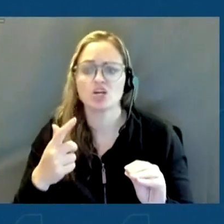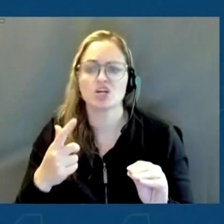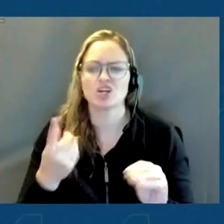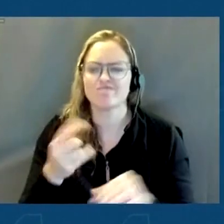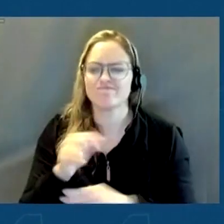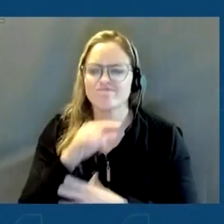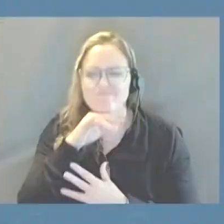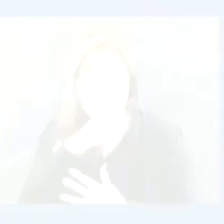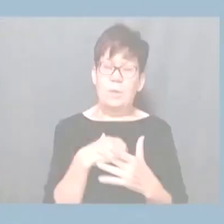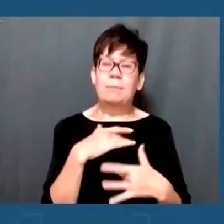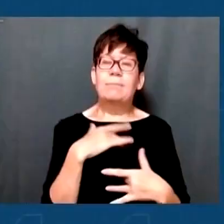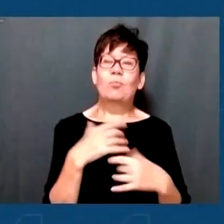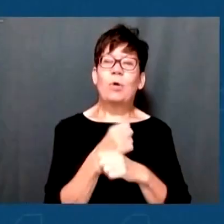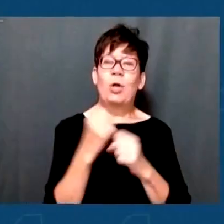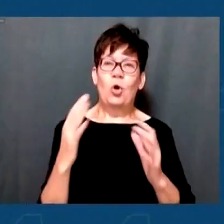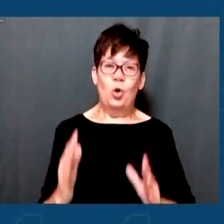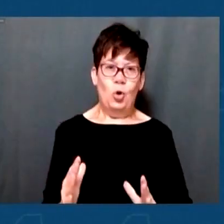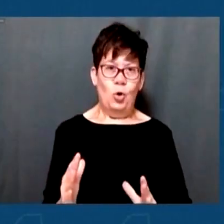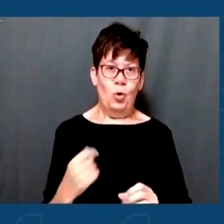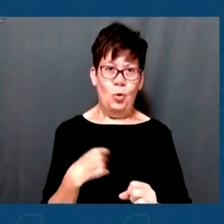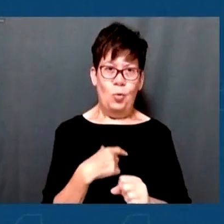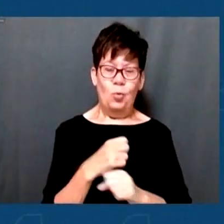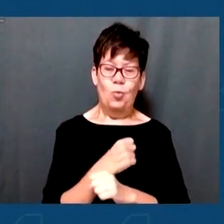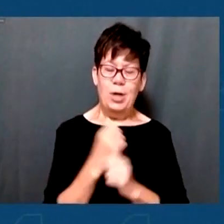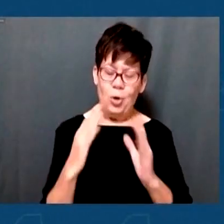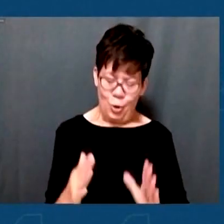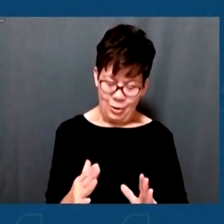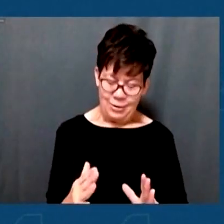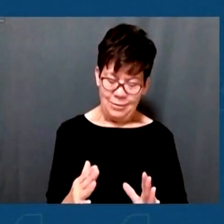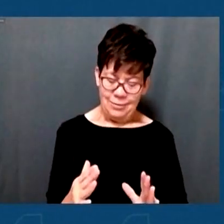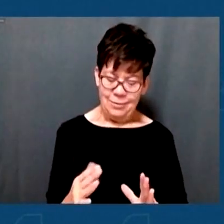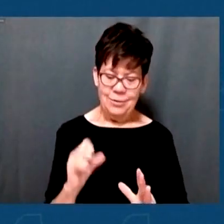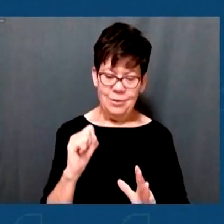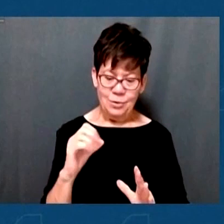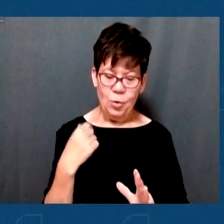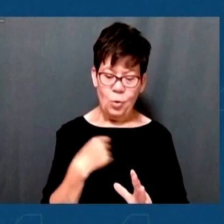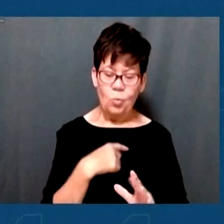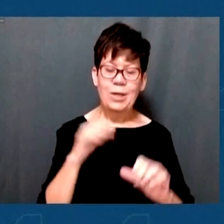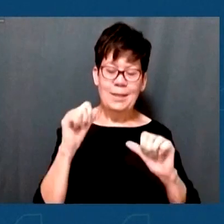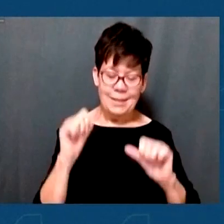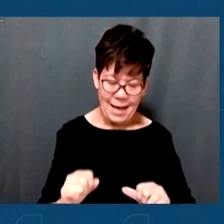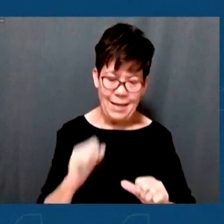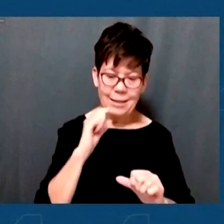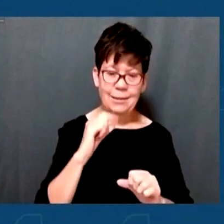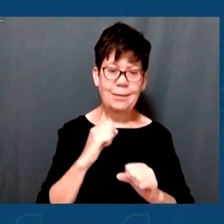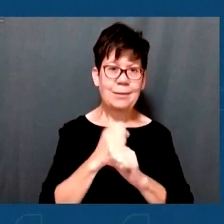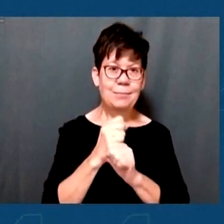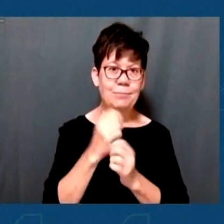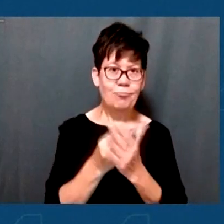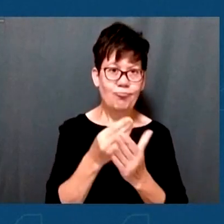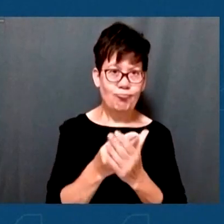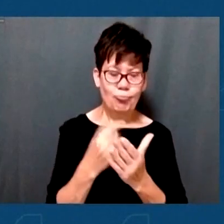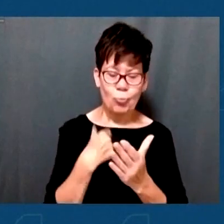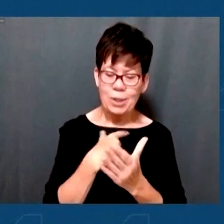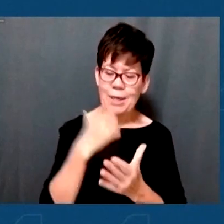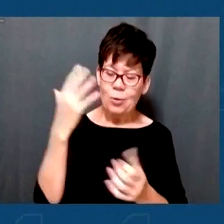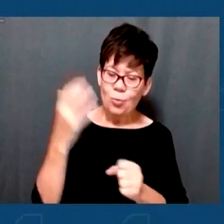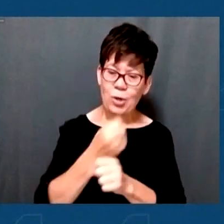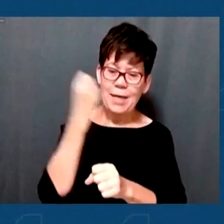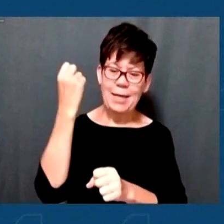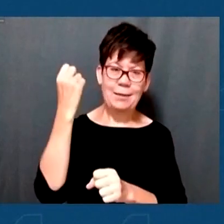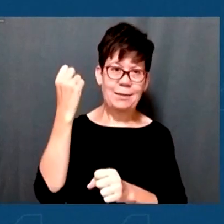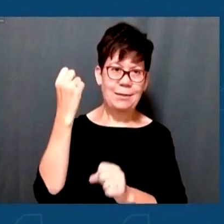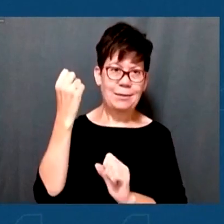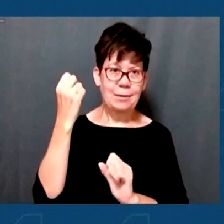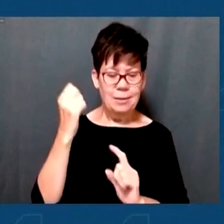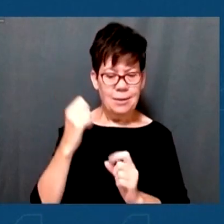that our people are breathing. Let's talk about the fact that we can generate revenue. We can win the effort to make